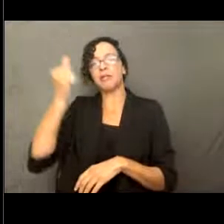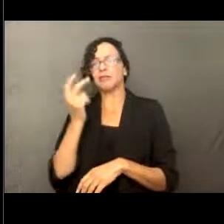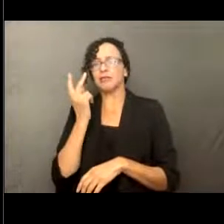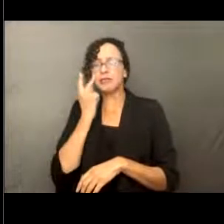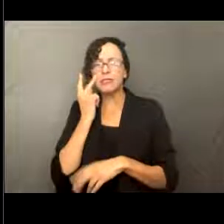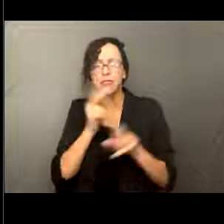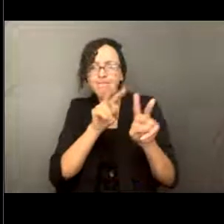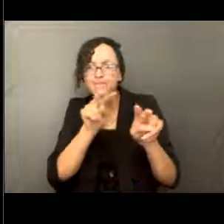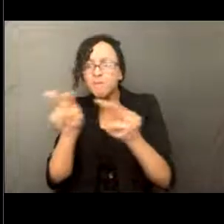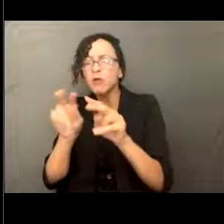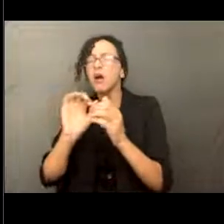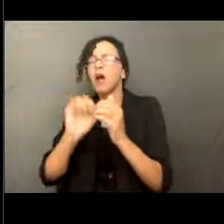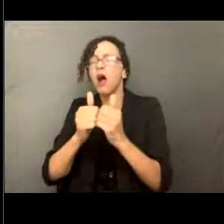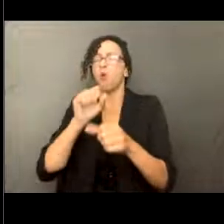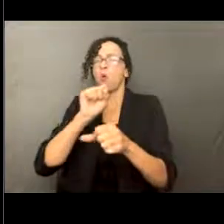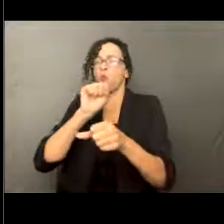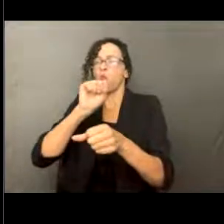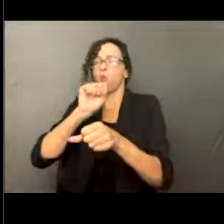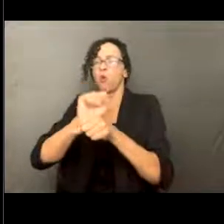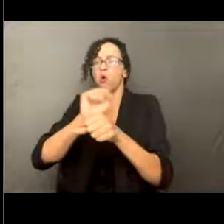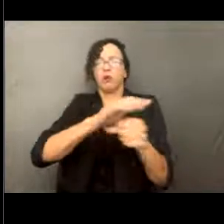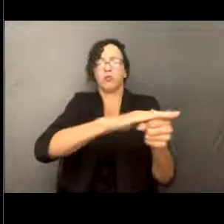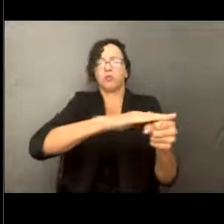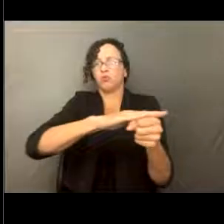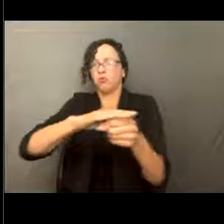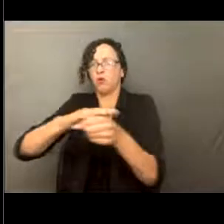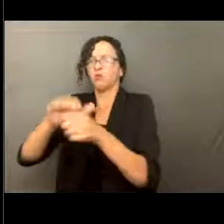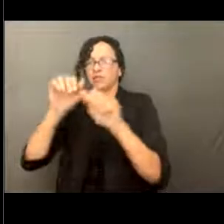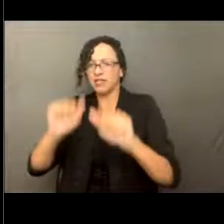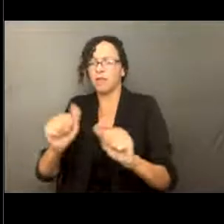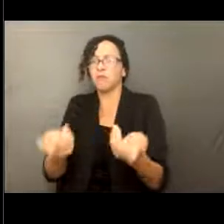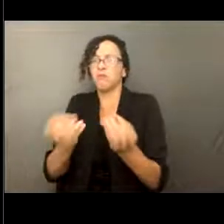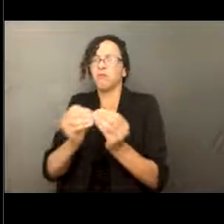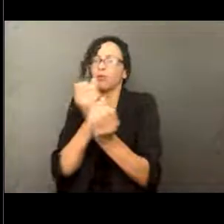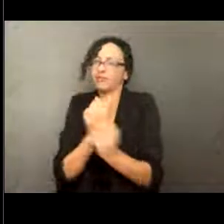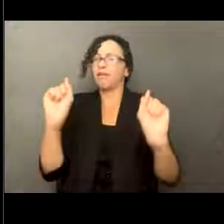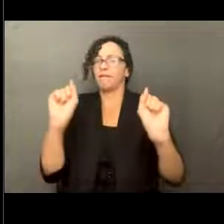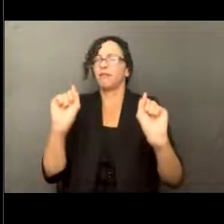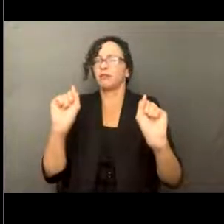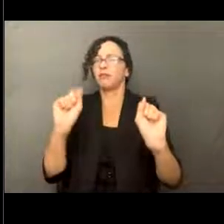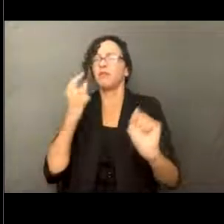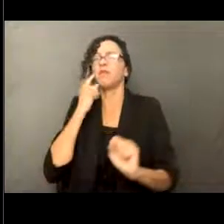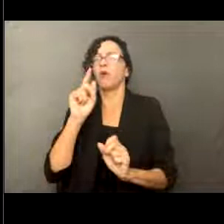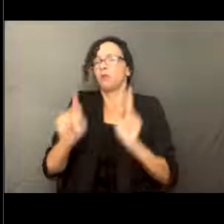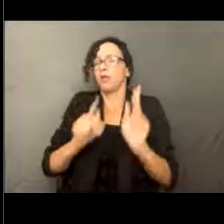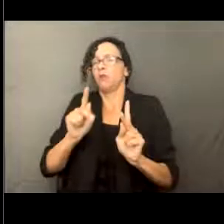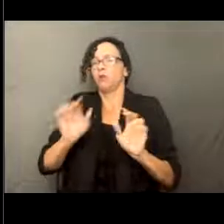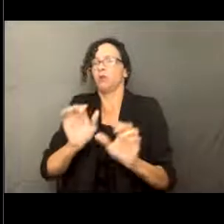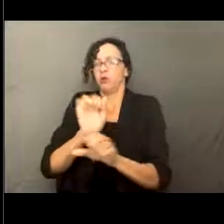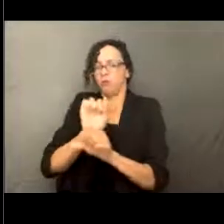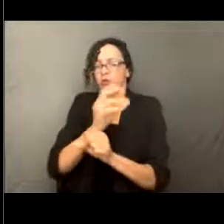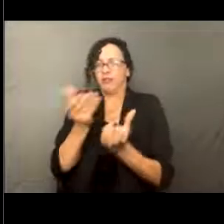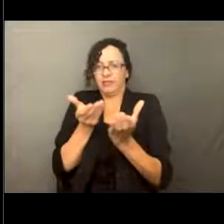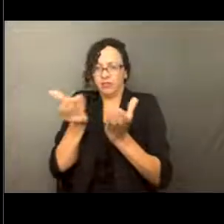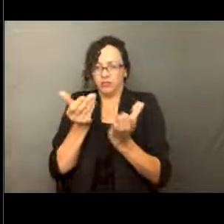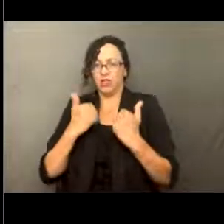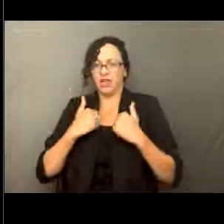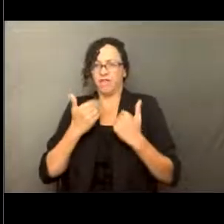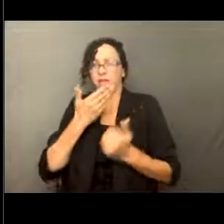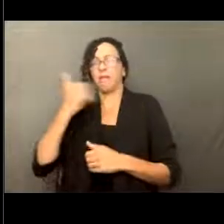zones can be safer for people who are doing work in service to us to have better mobility in